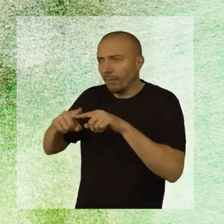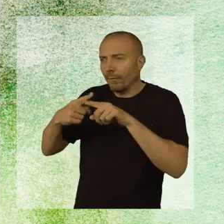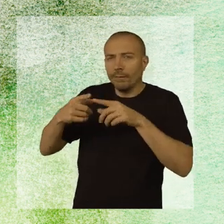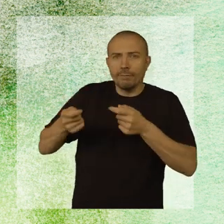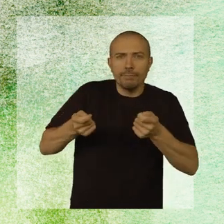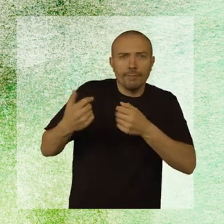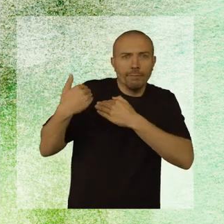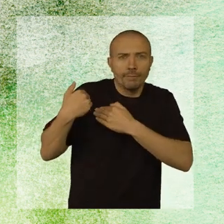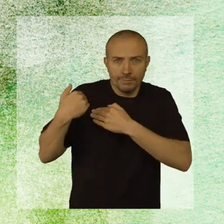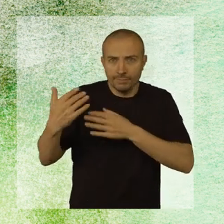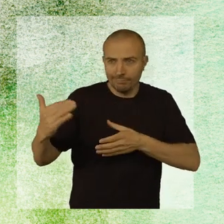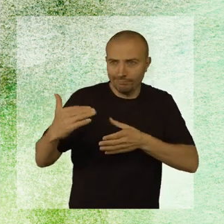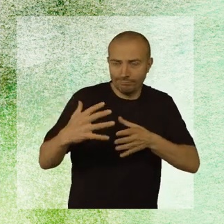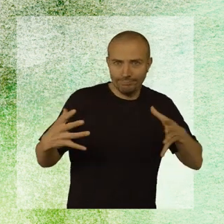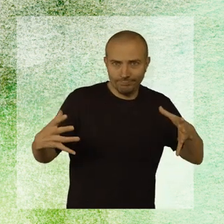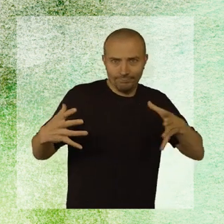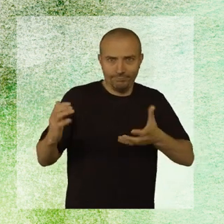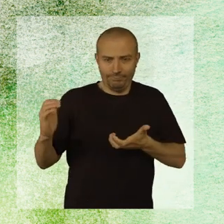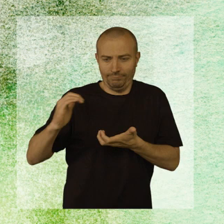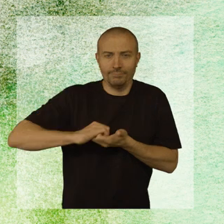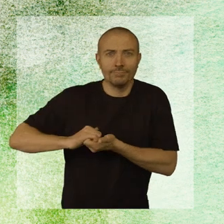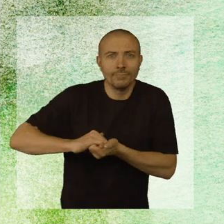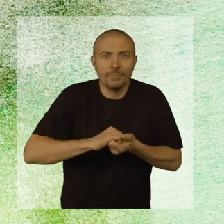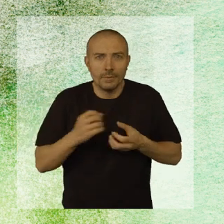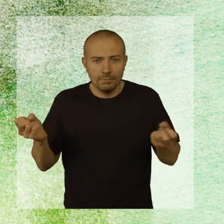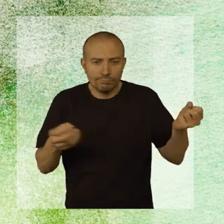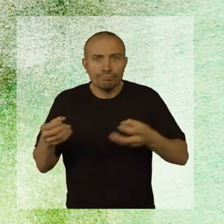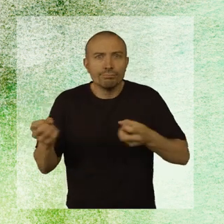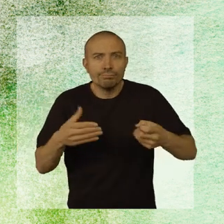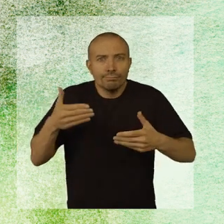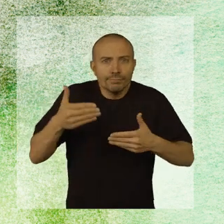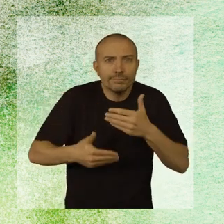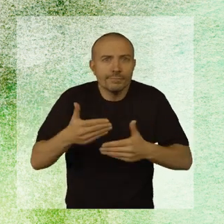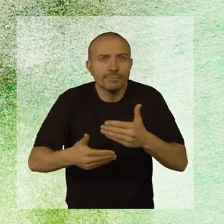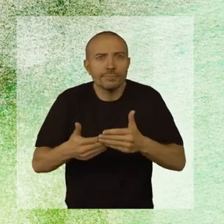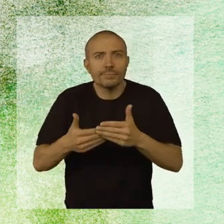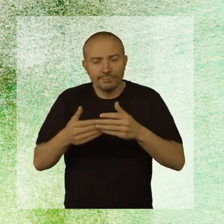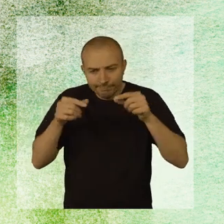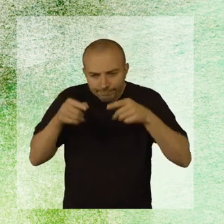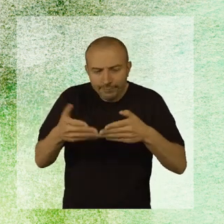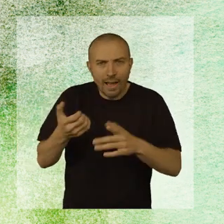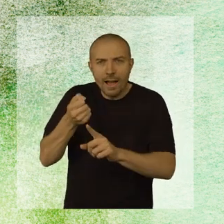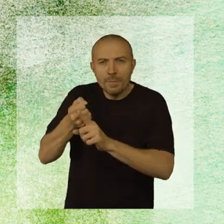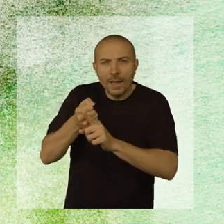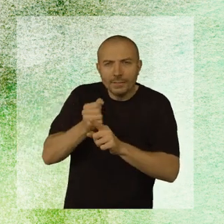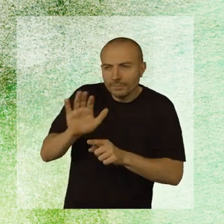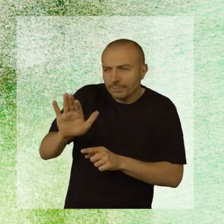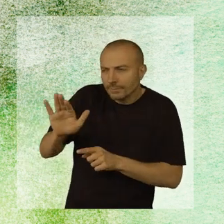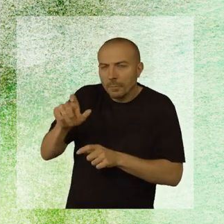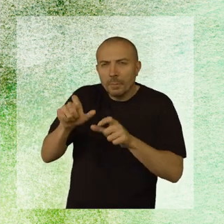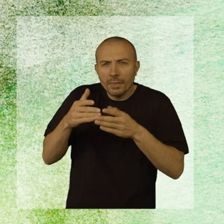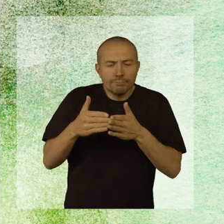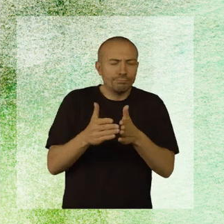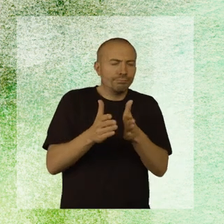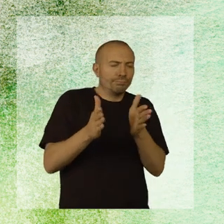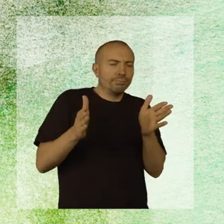other stakeholders, in order to work together in a collaborative effort to do